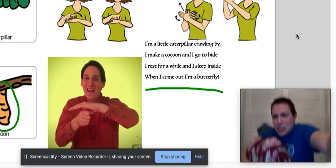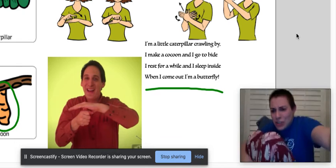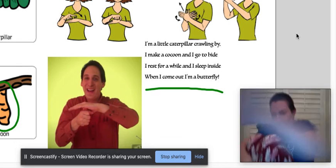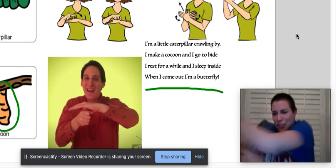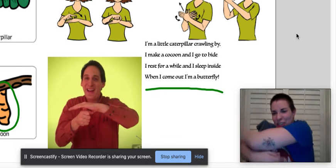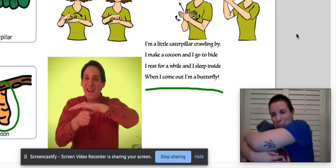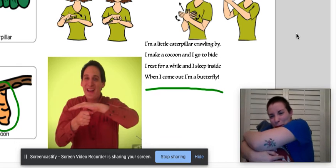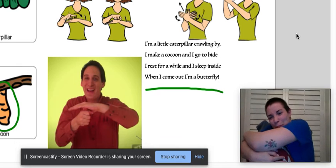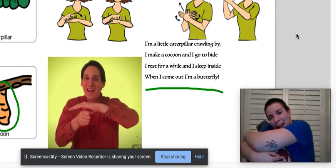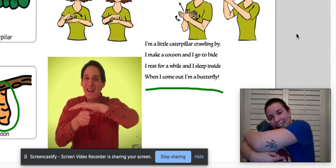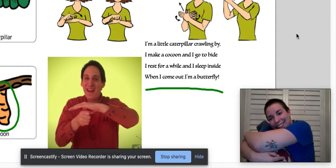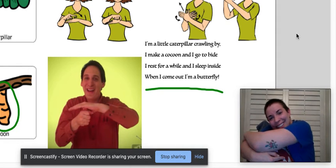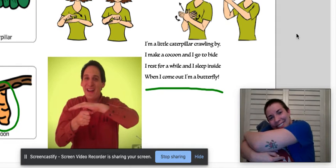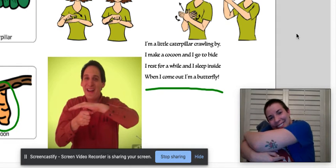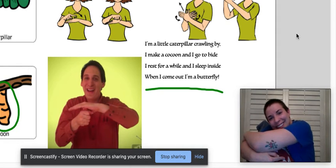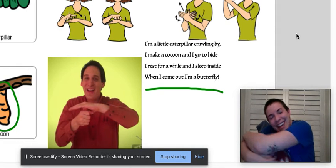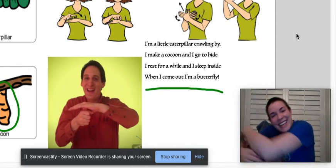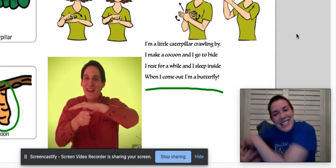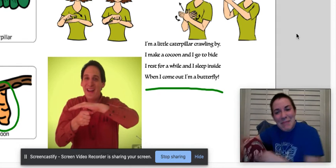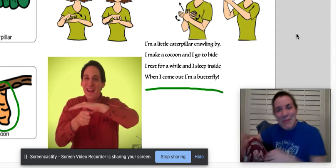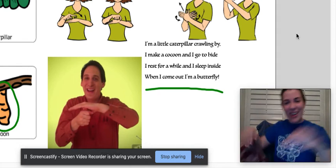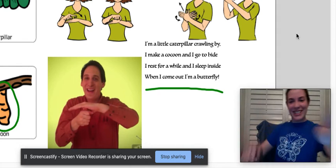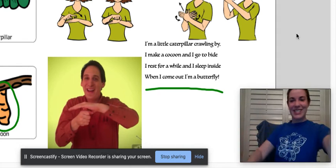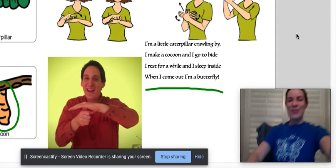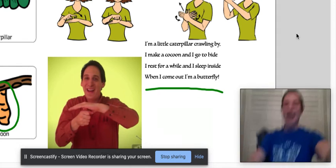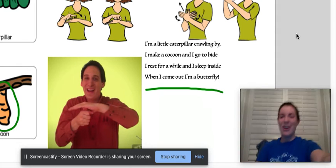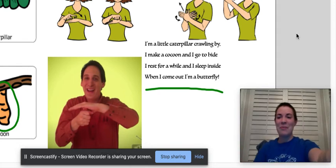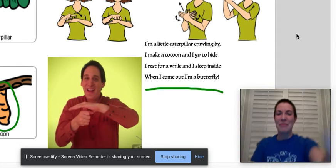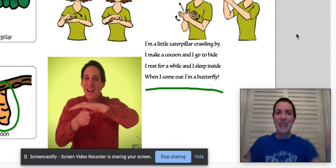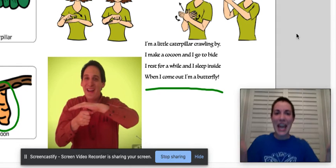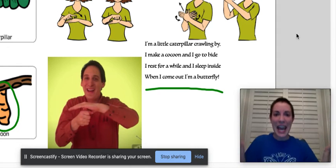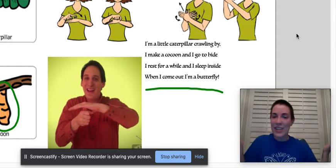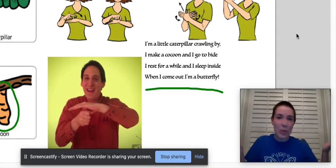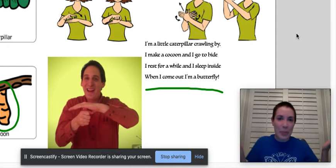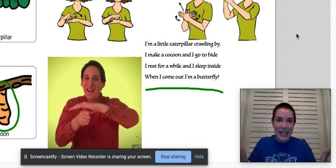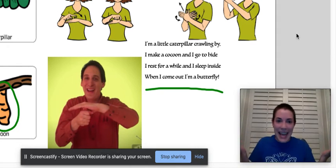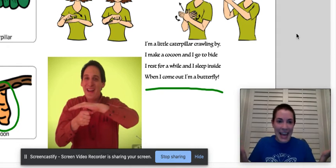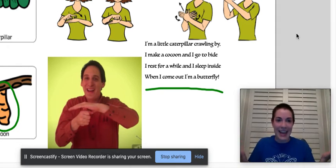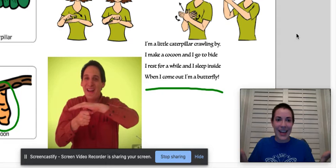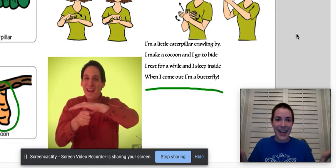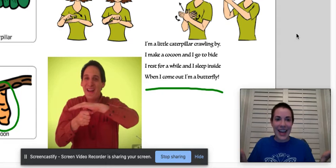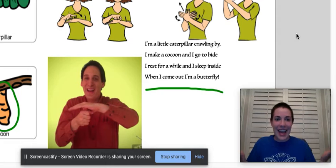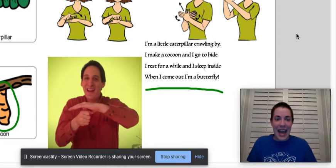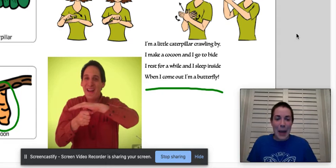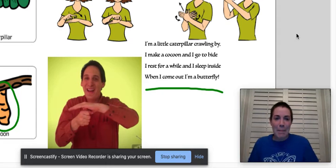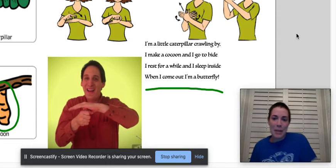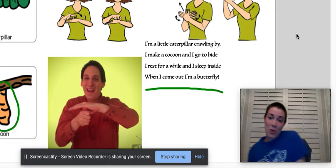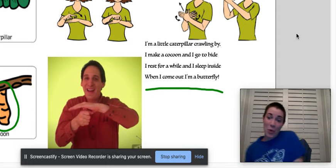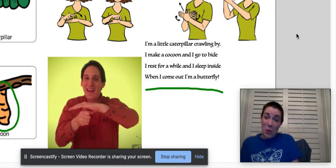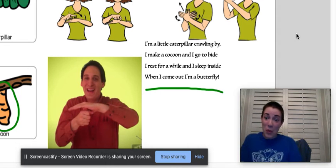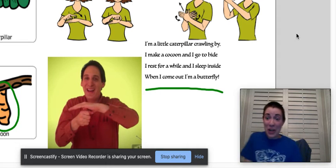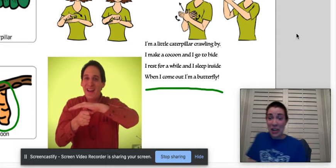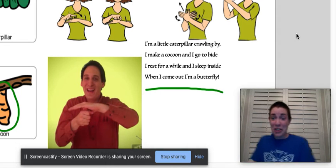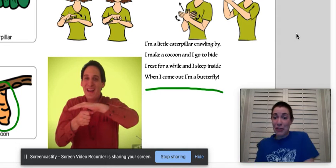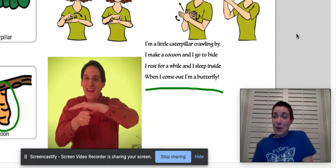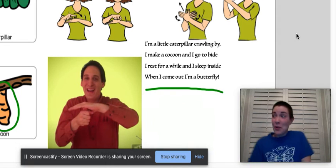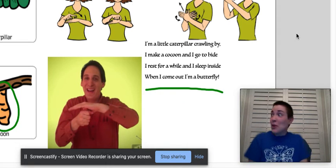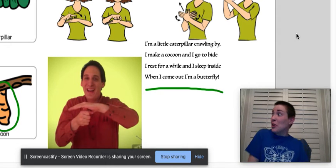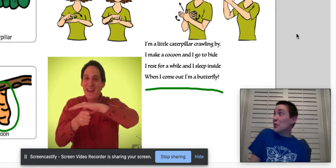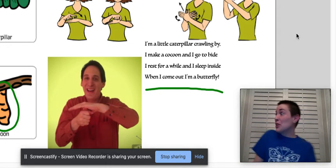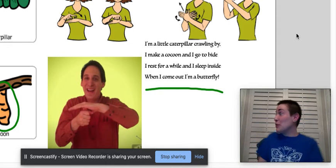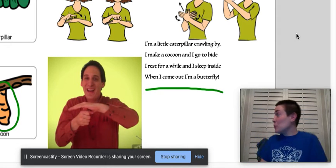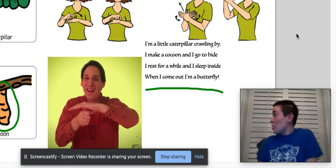Just curl up your body as small as you go, and you'll be an egg. And maybe you want to wiggle on the